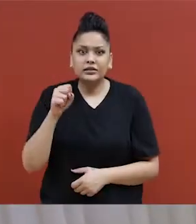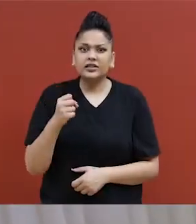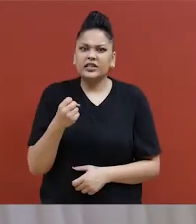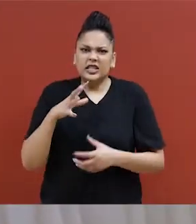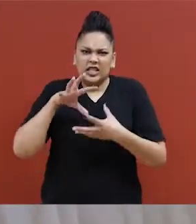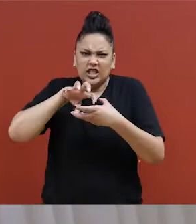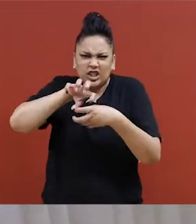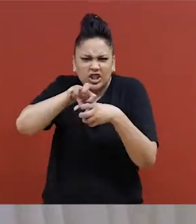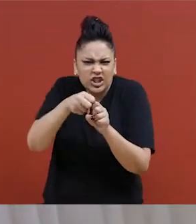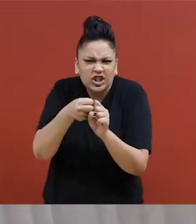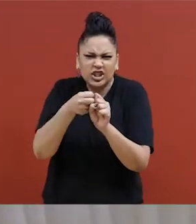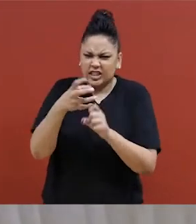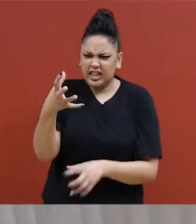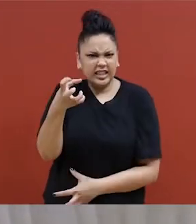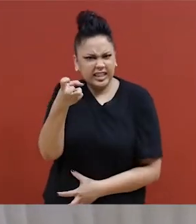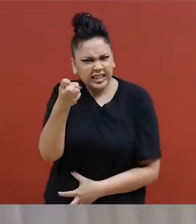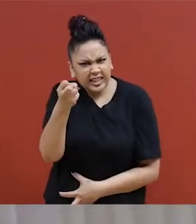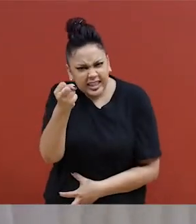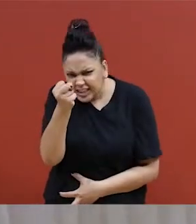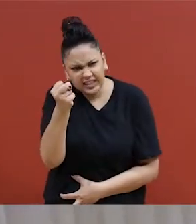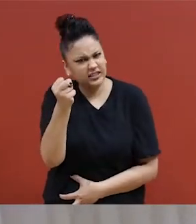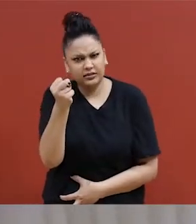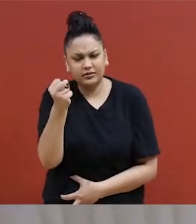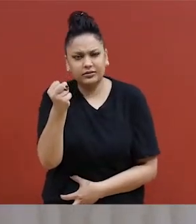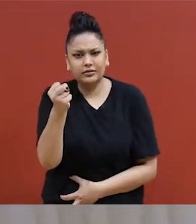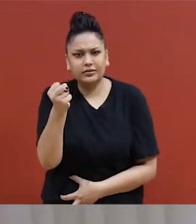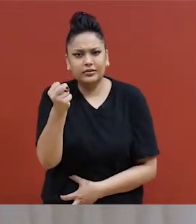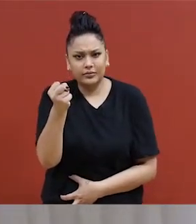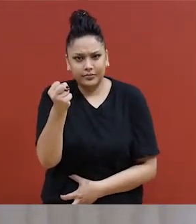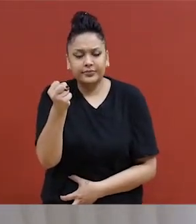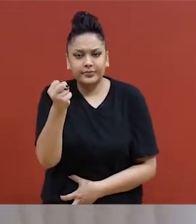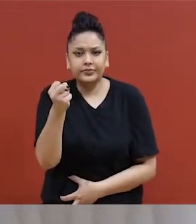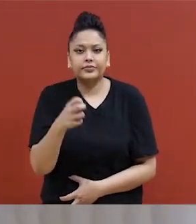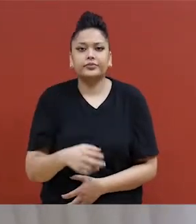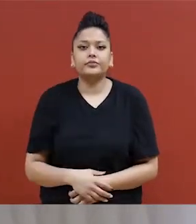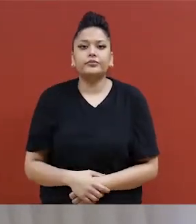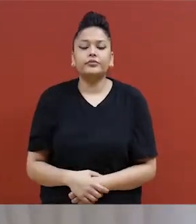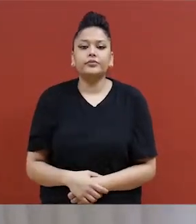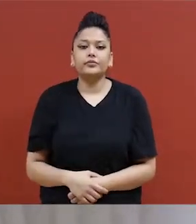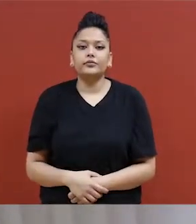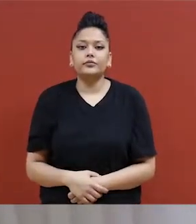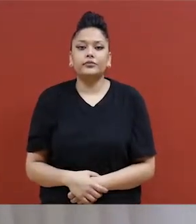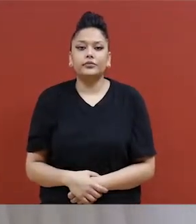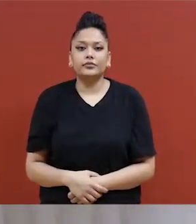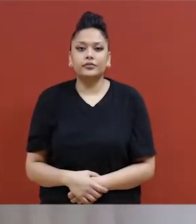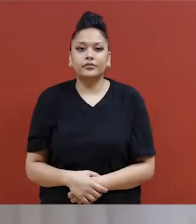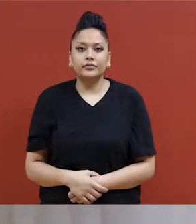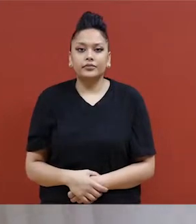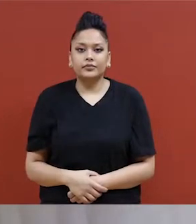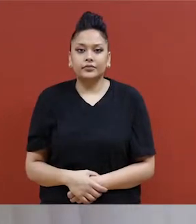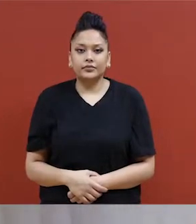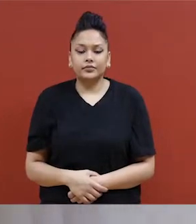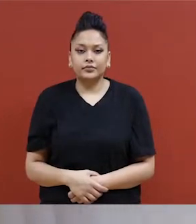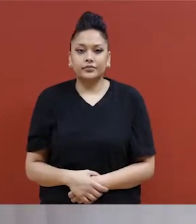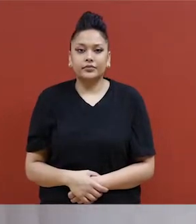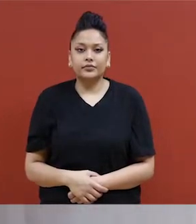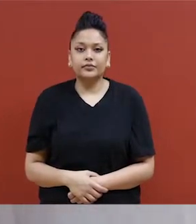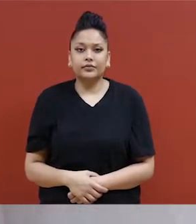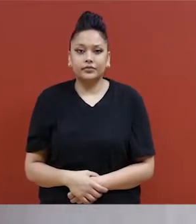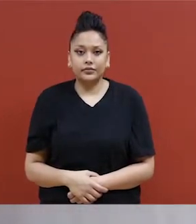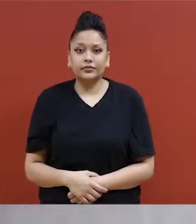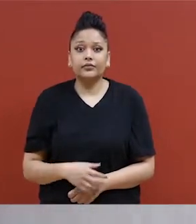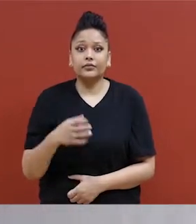wet washcloth. Bring your hands up in front of you if that's possible for you. Coming around